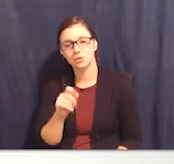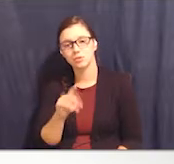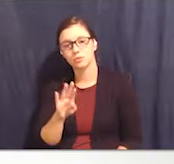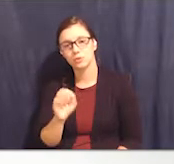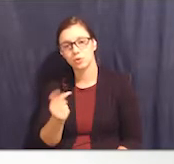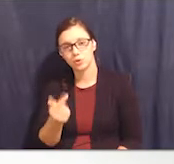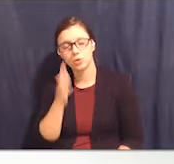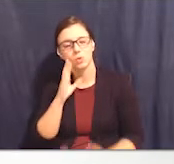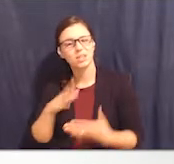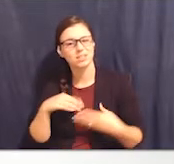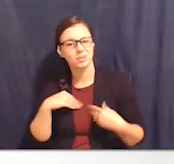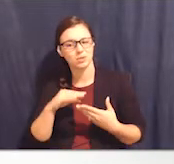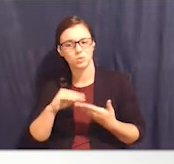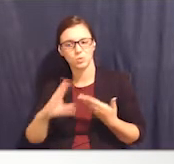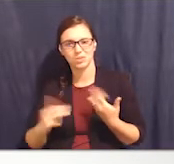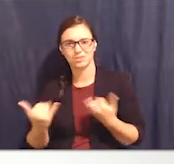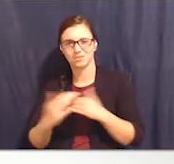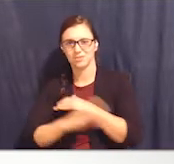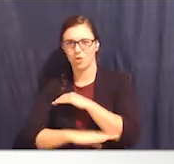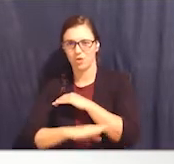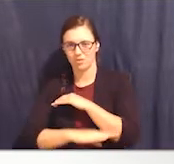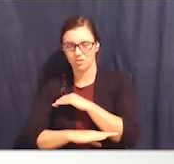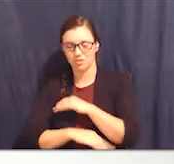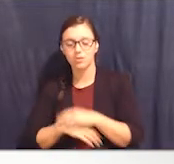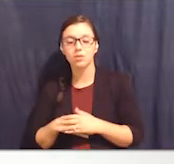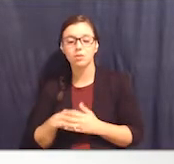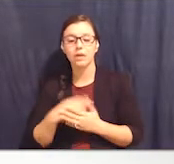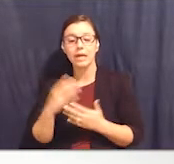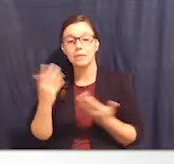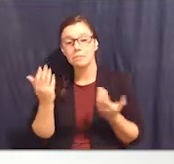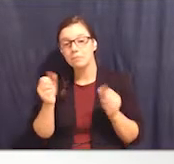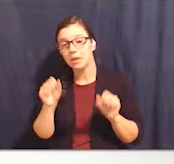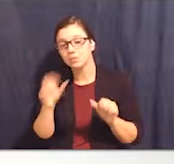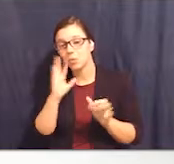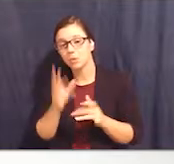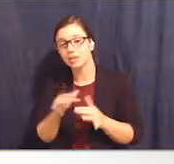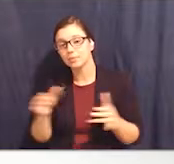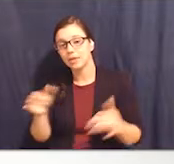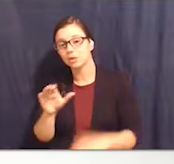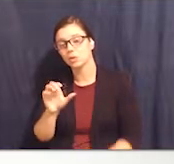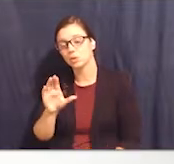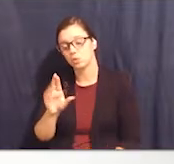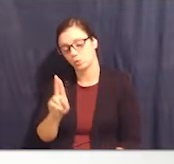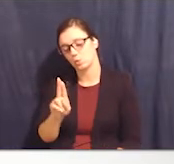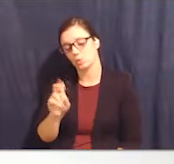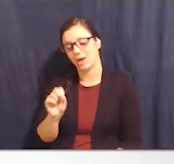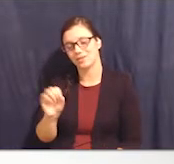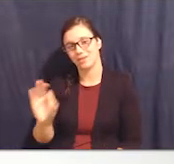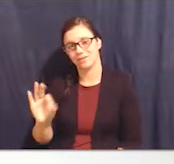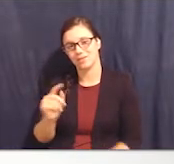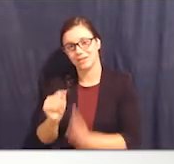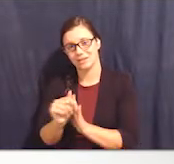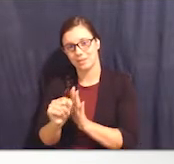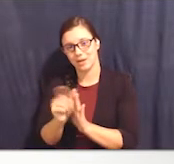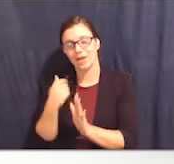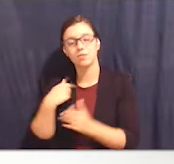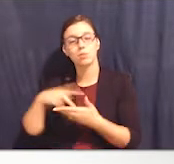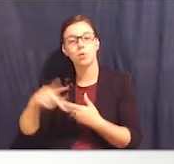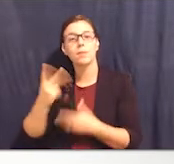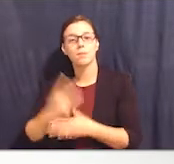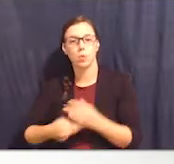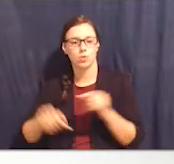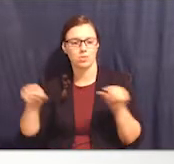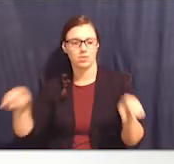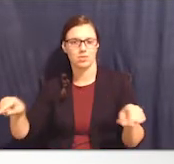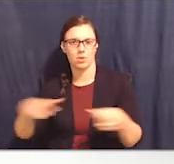Pembroke Pines. And then south would be, that's their north and their south campus for Broward College. College of the Florida Keys. They started in Key